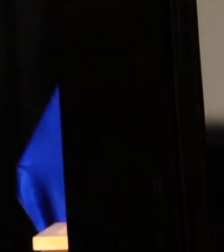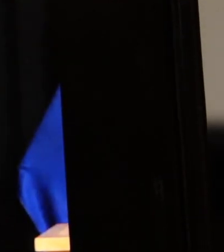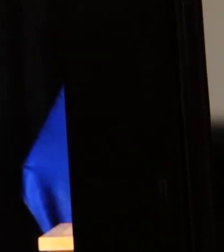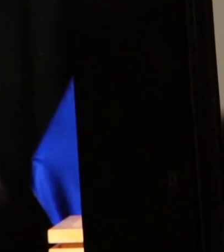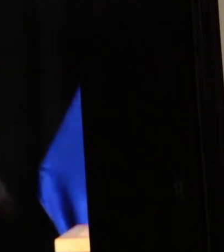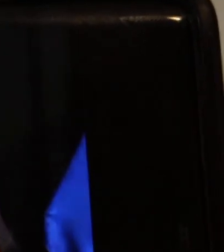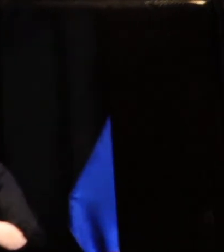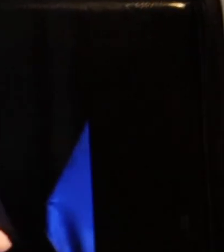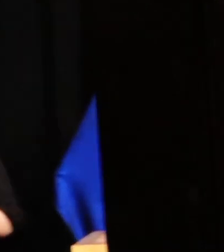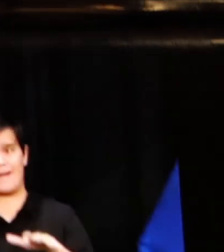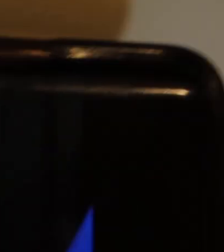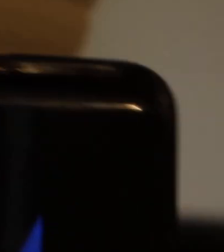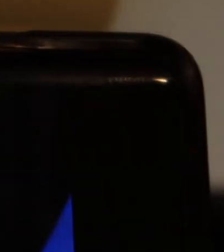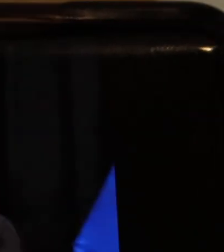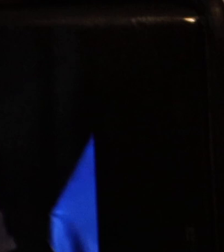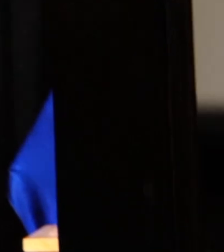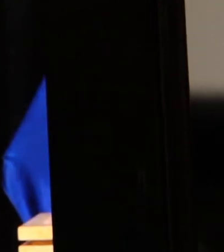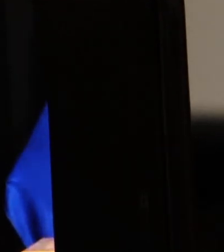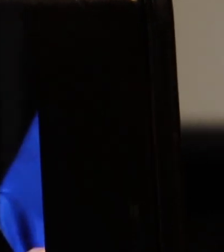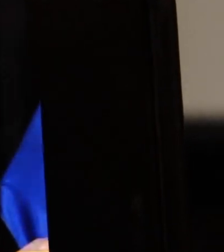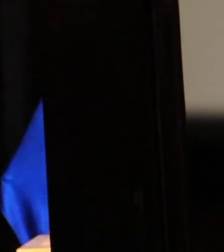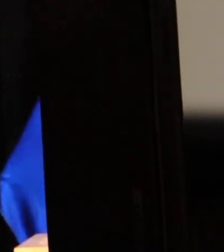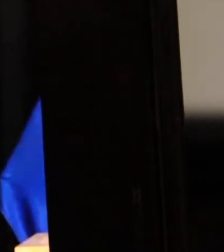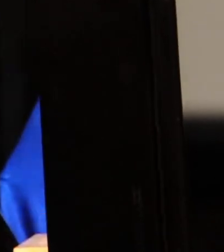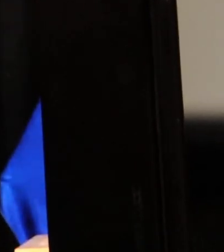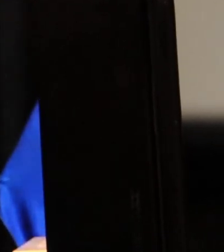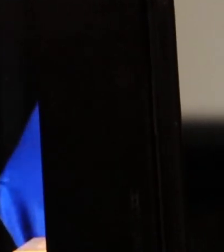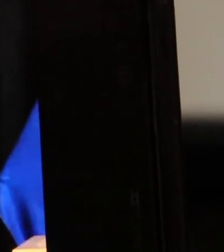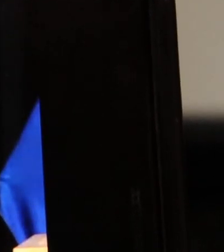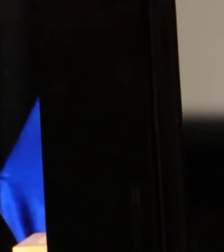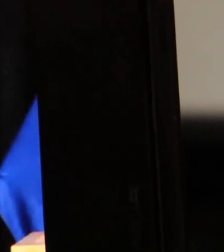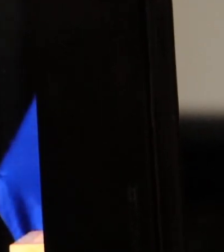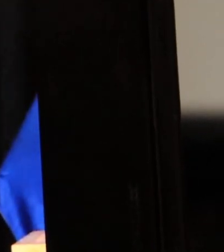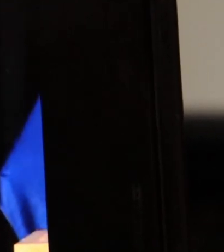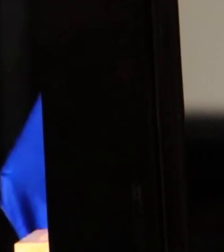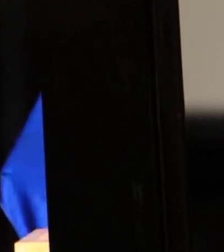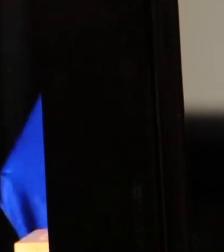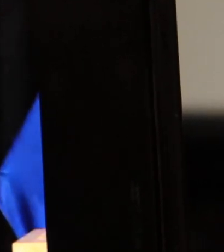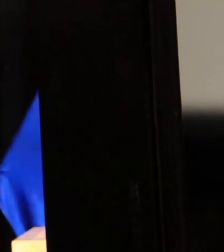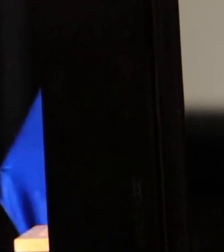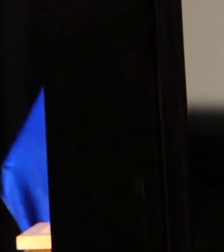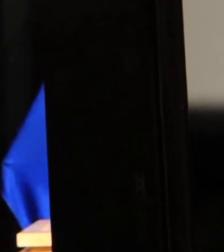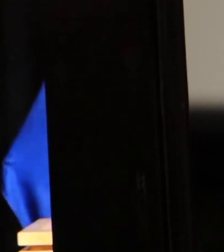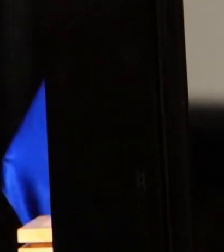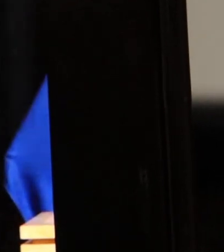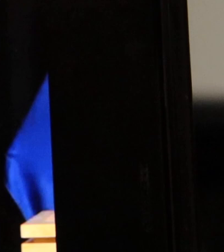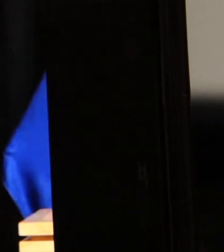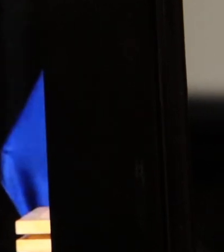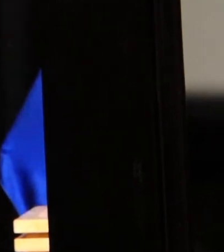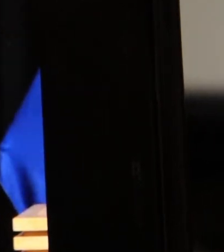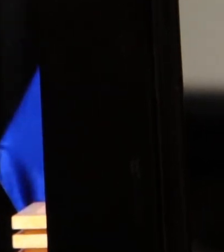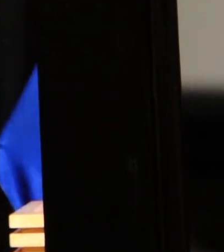no need for a rush. But we are again asking all other businesses that usually